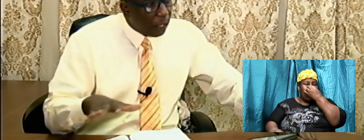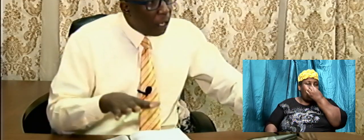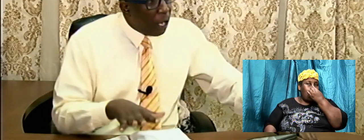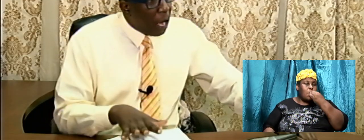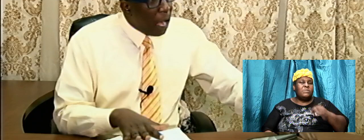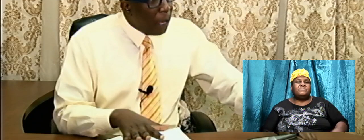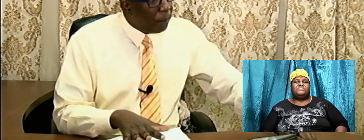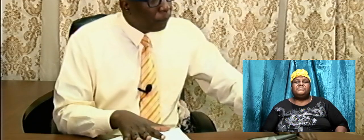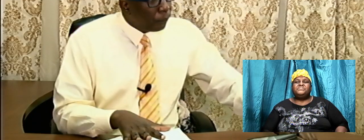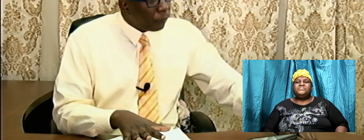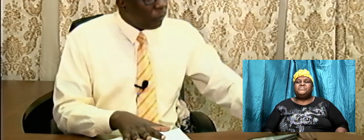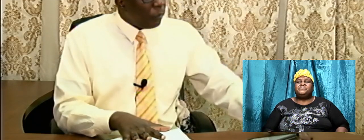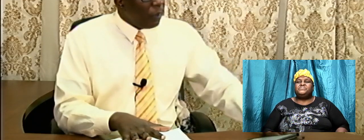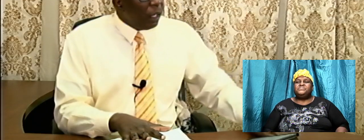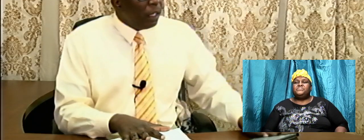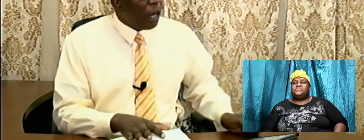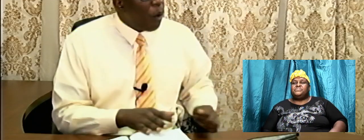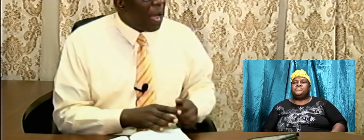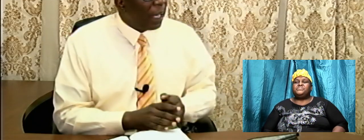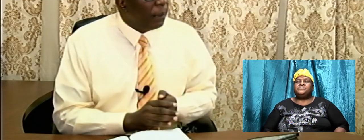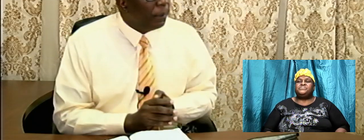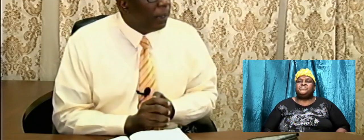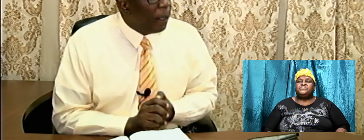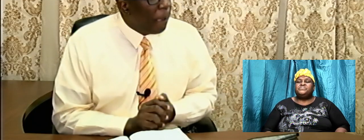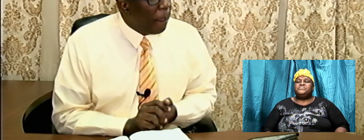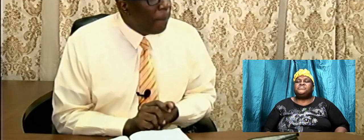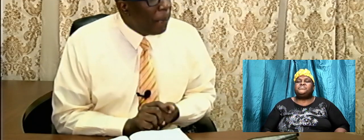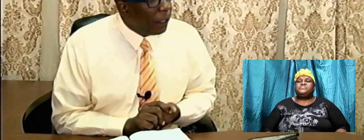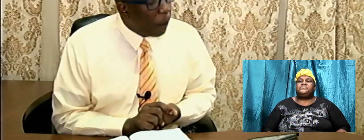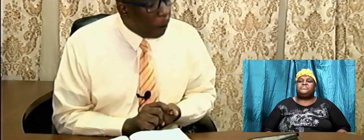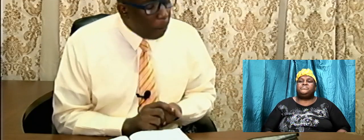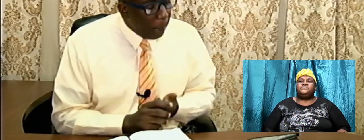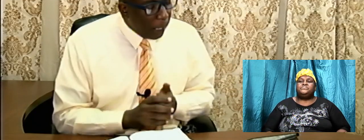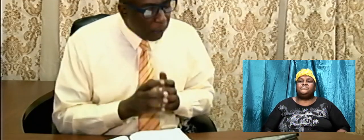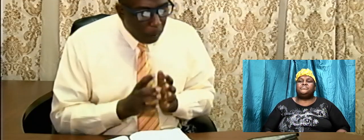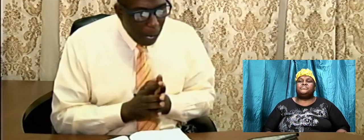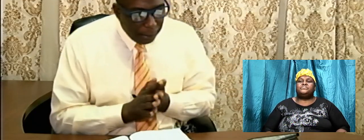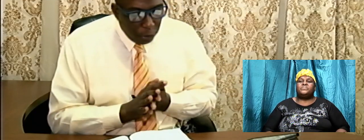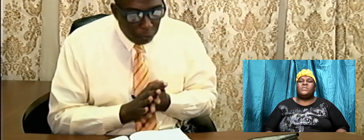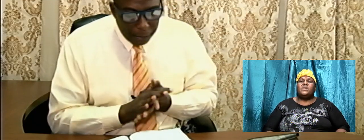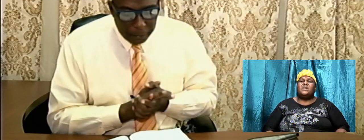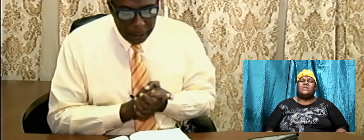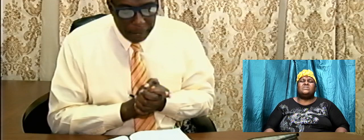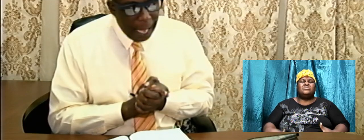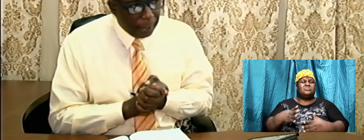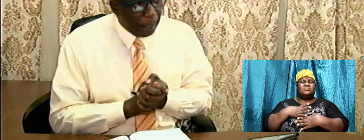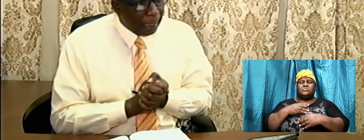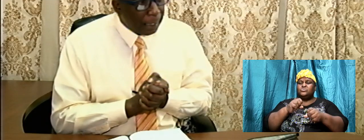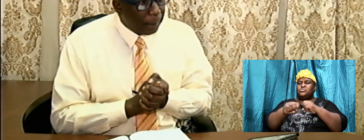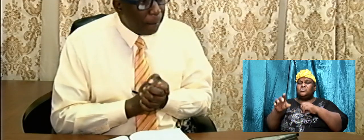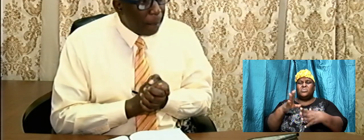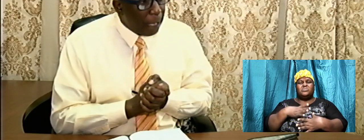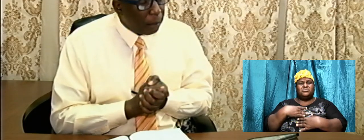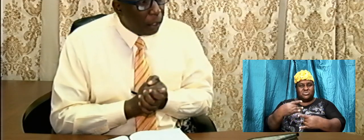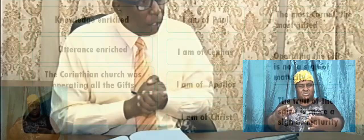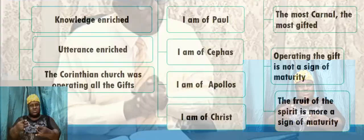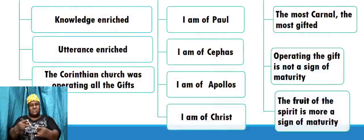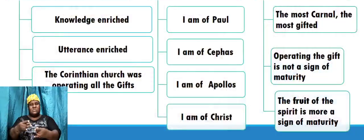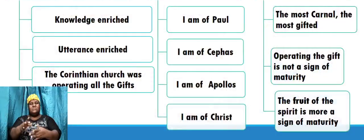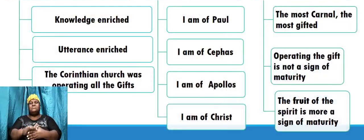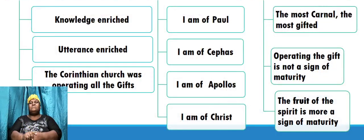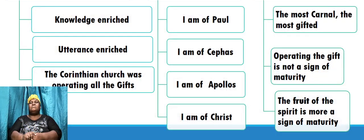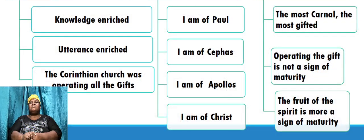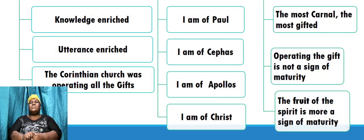gifts in a while. Amen. So it is quite interesting that, as I said, that, you